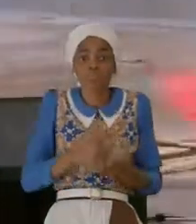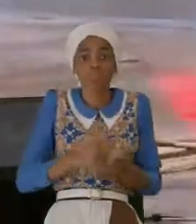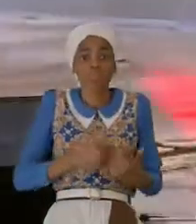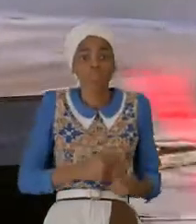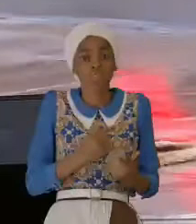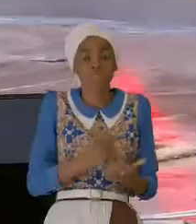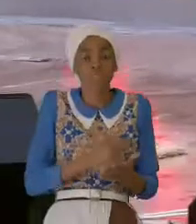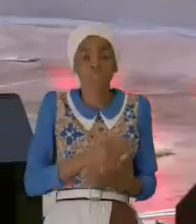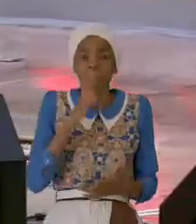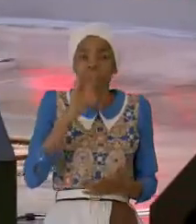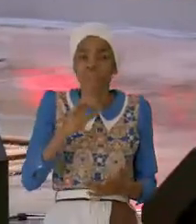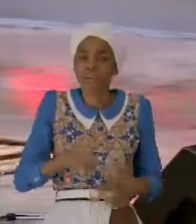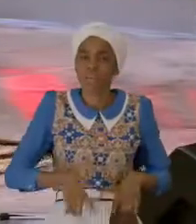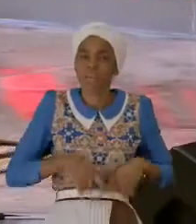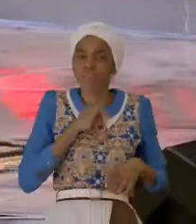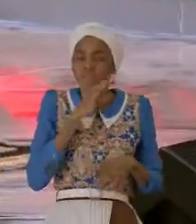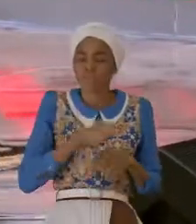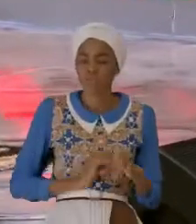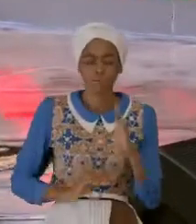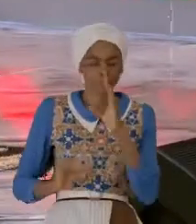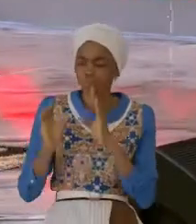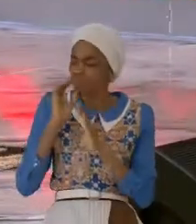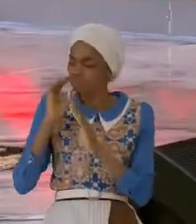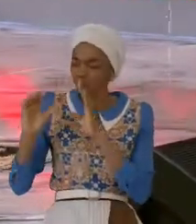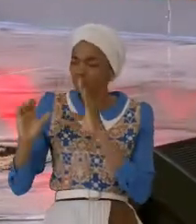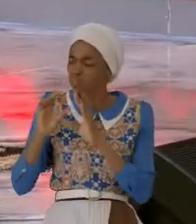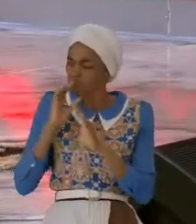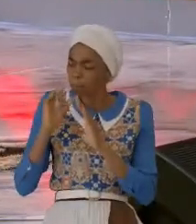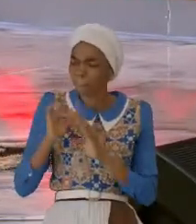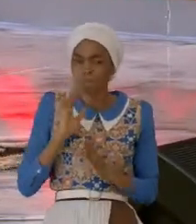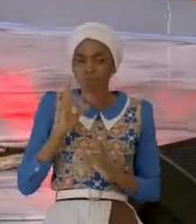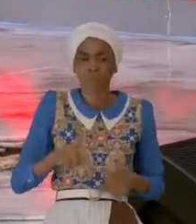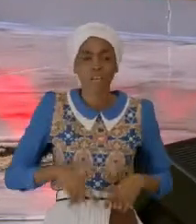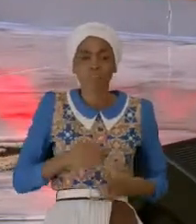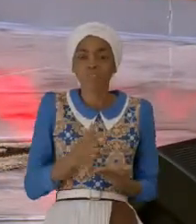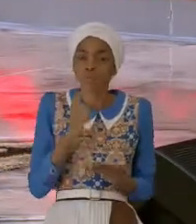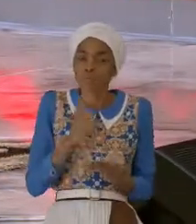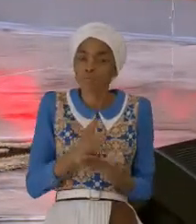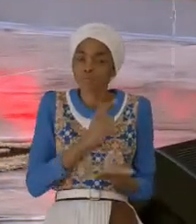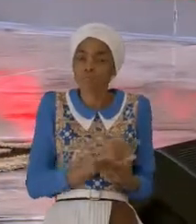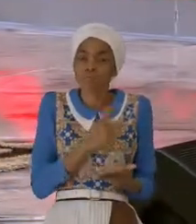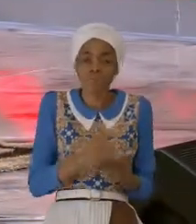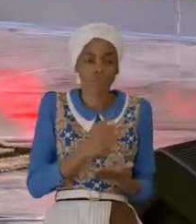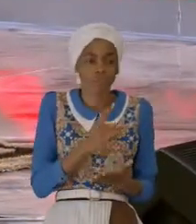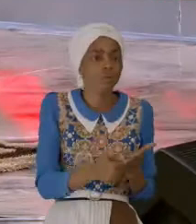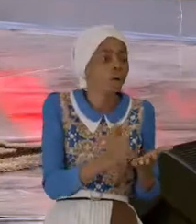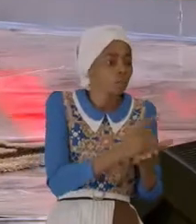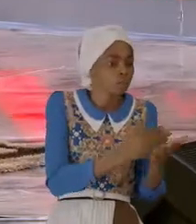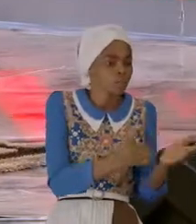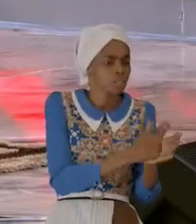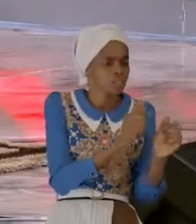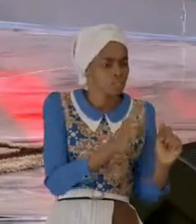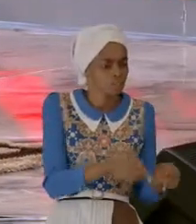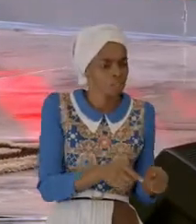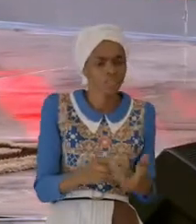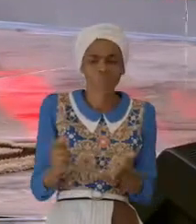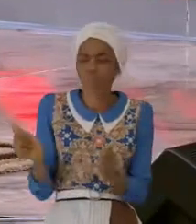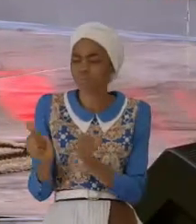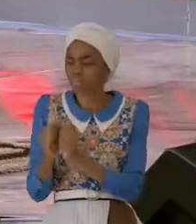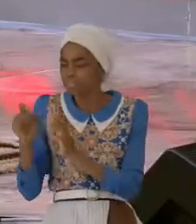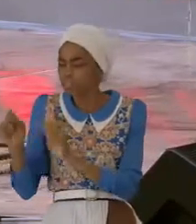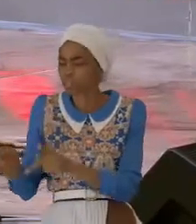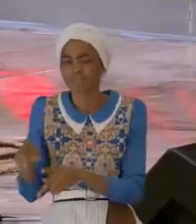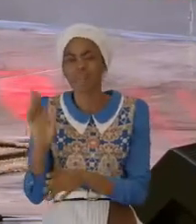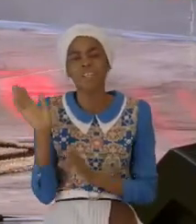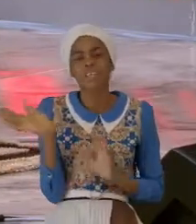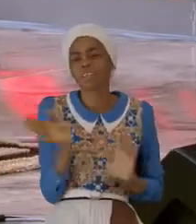discussion your life is on argument again with this again with that leave all those